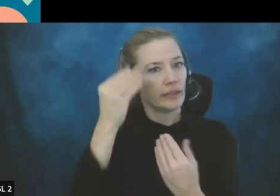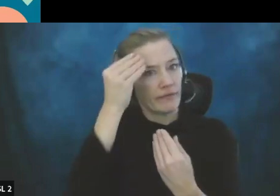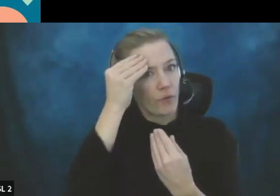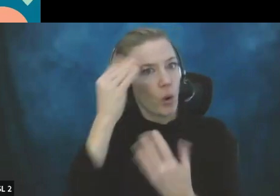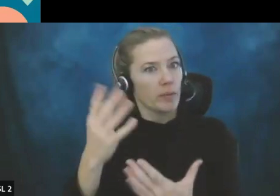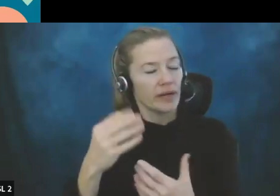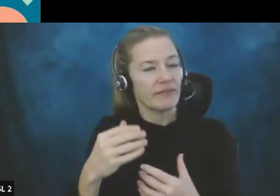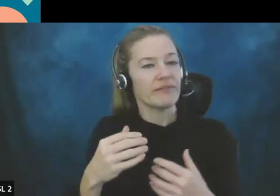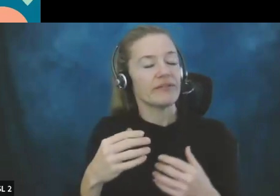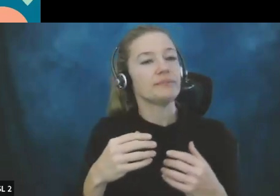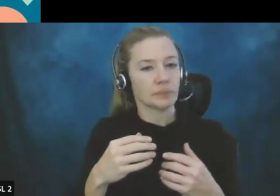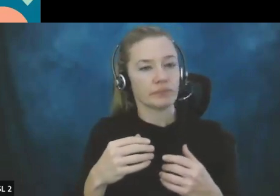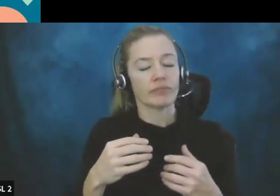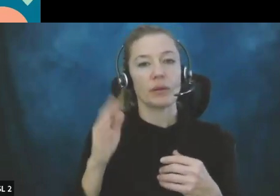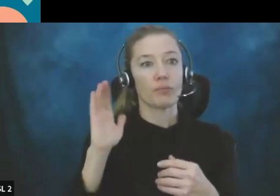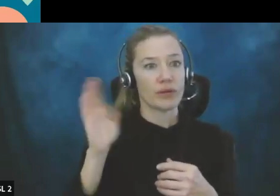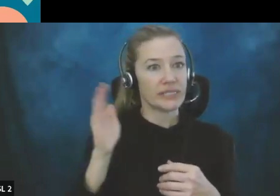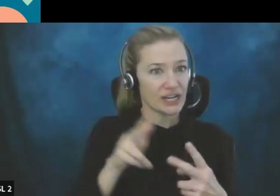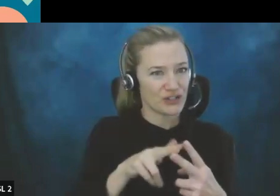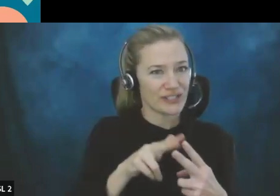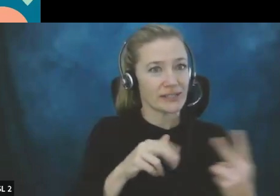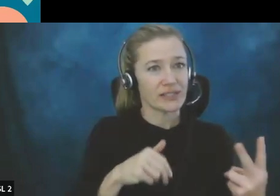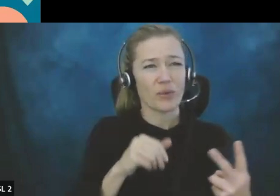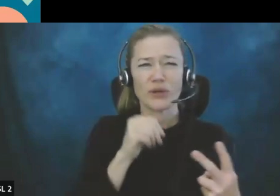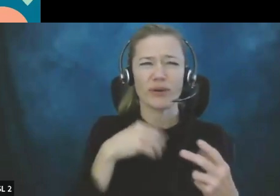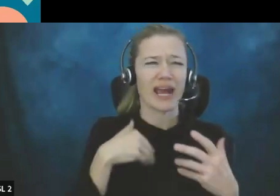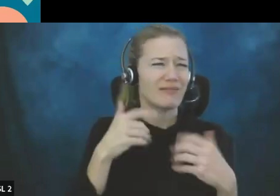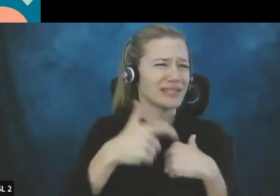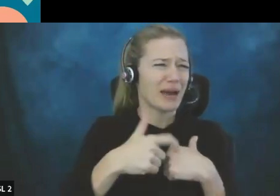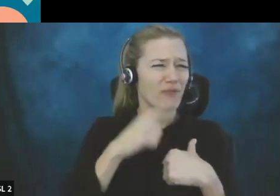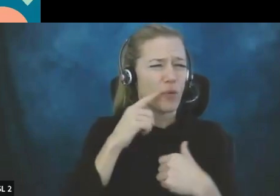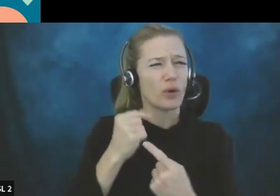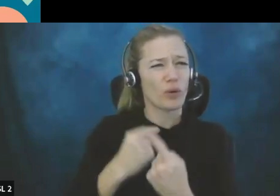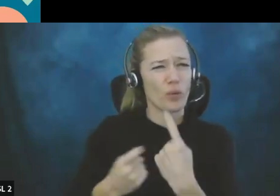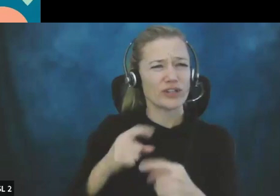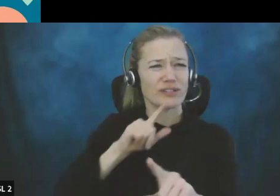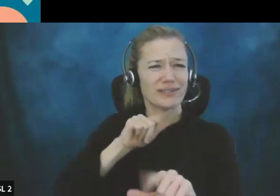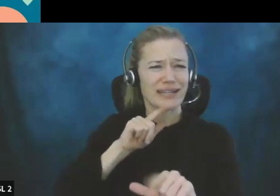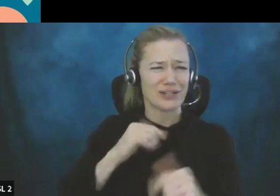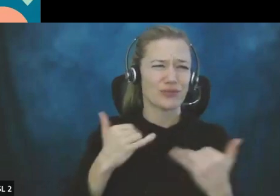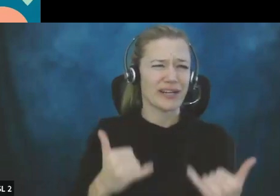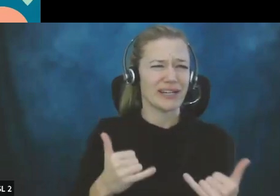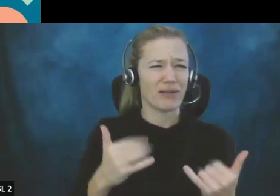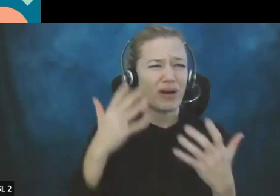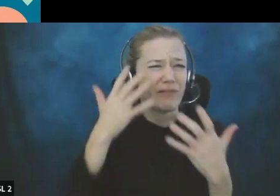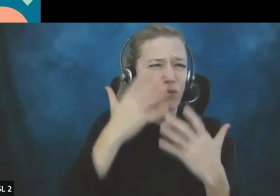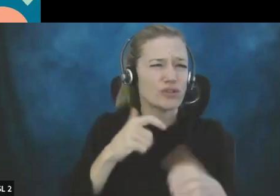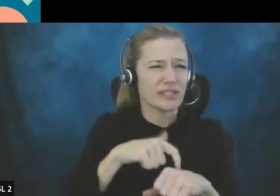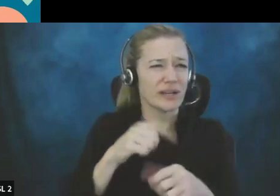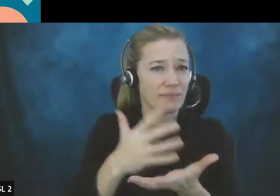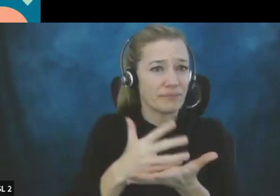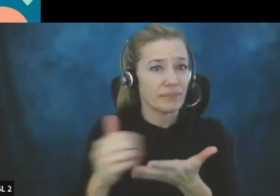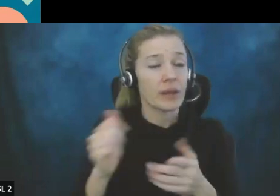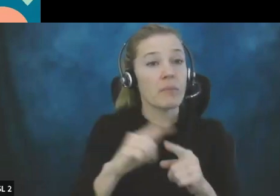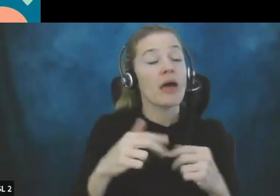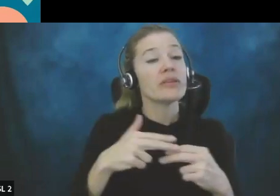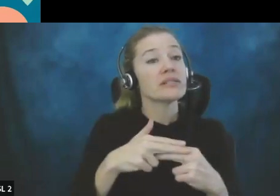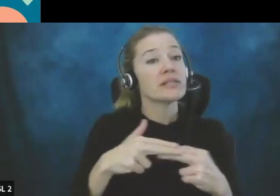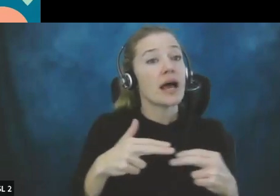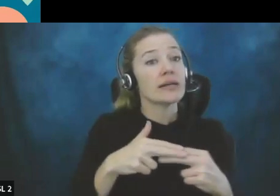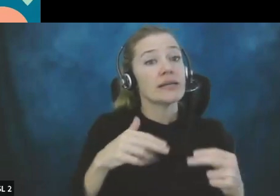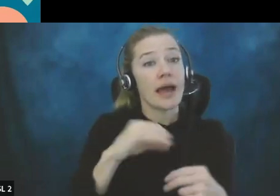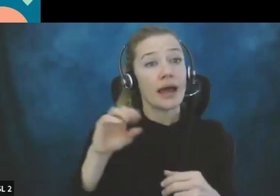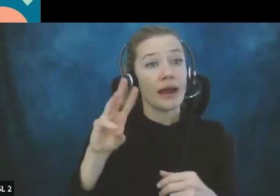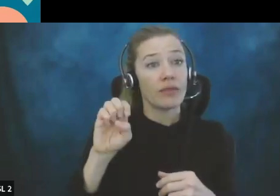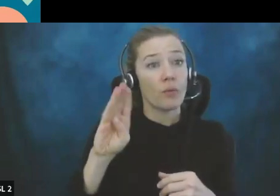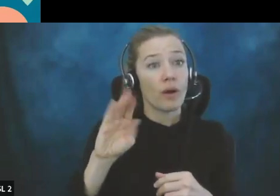presentations at the end. We unfortunately do not have time for Q&A, but the slides